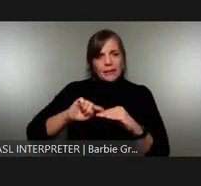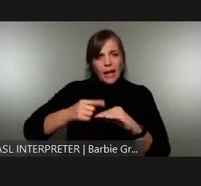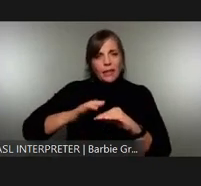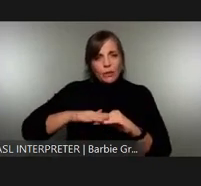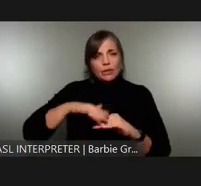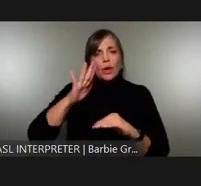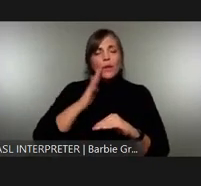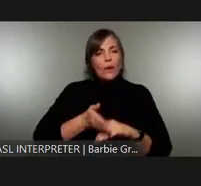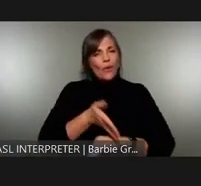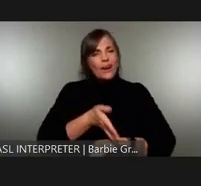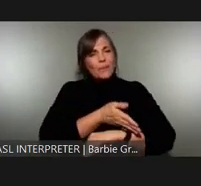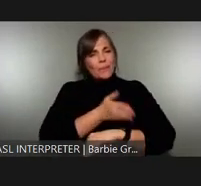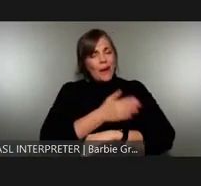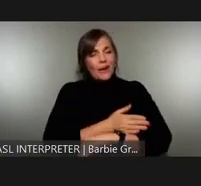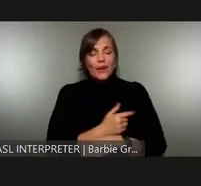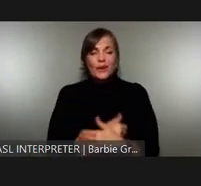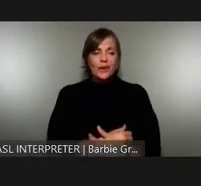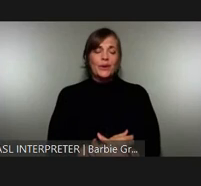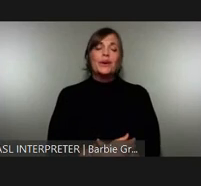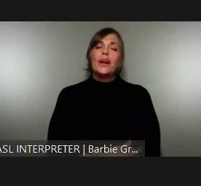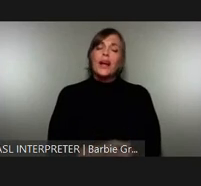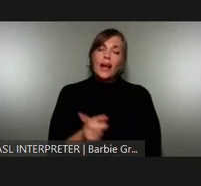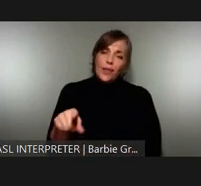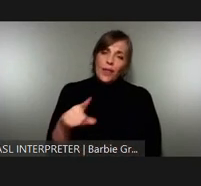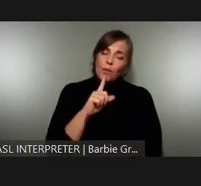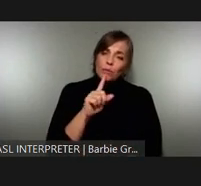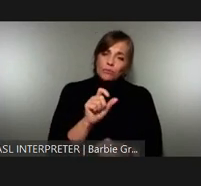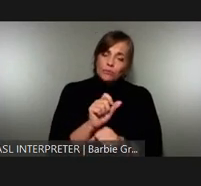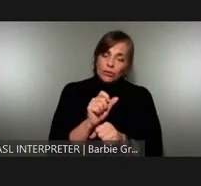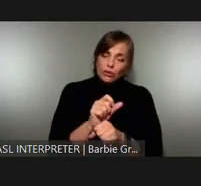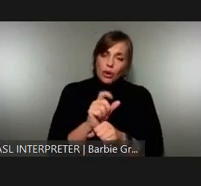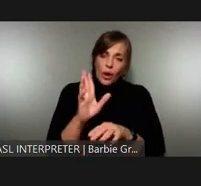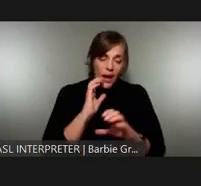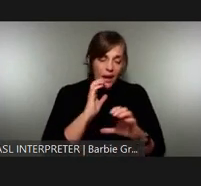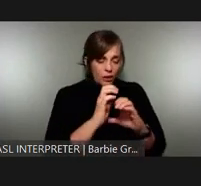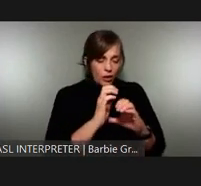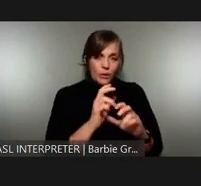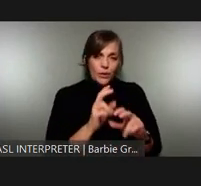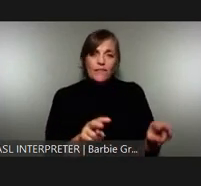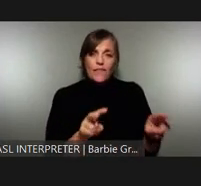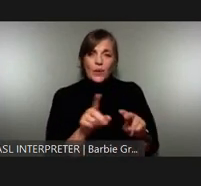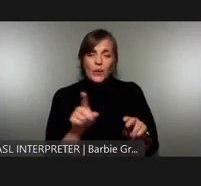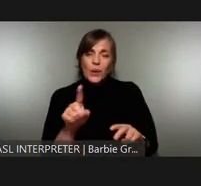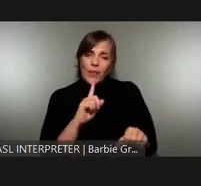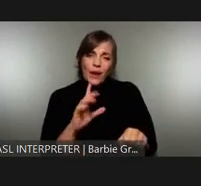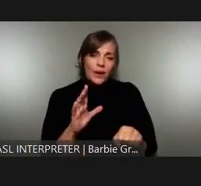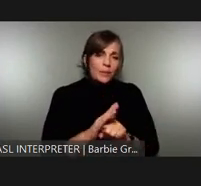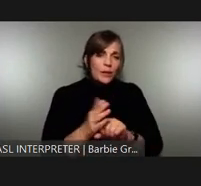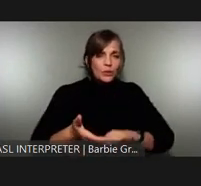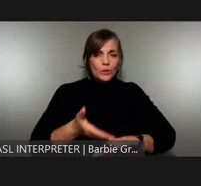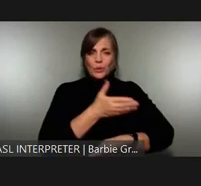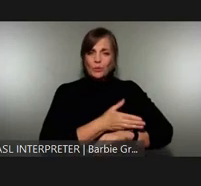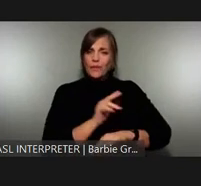I talked a moment ago about ensuring that they can communicate value. TARTA is committed to improving